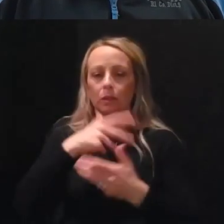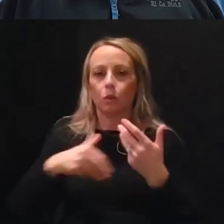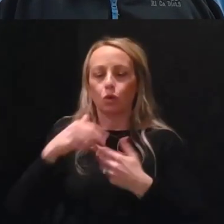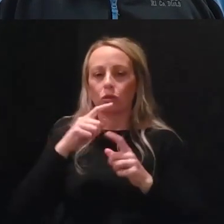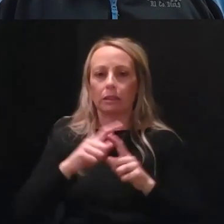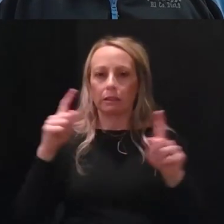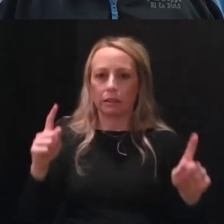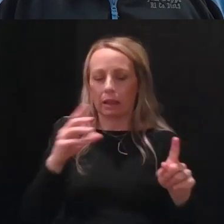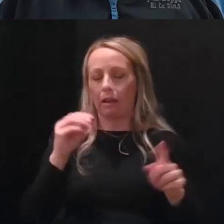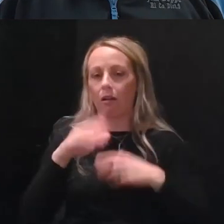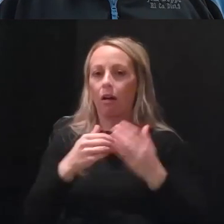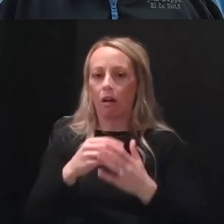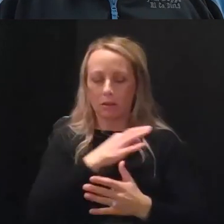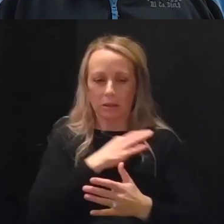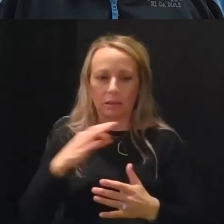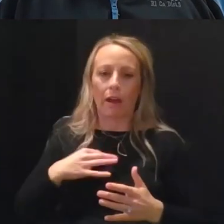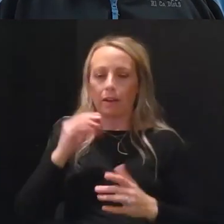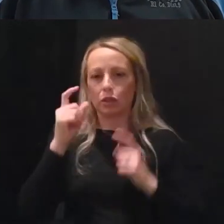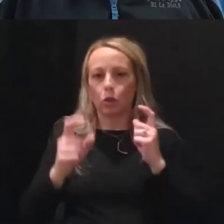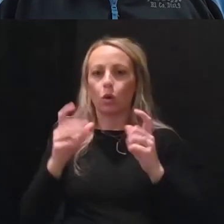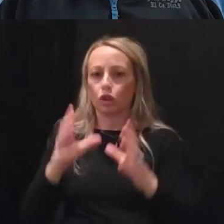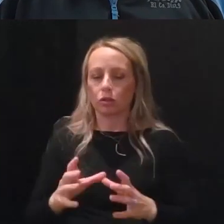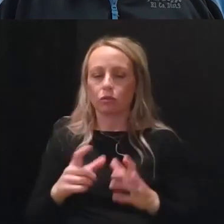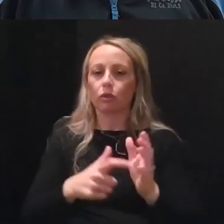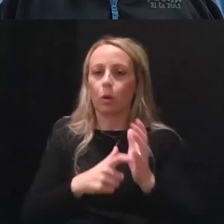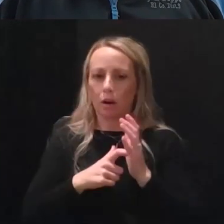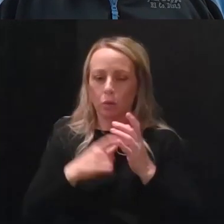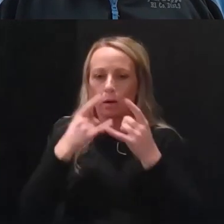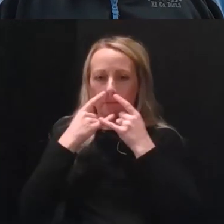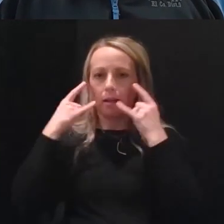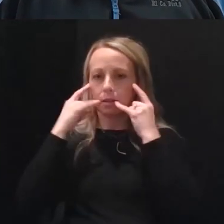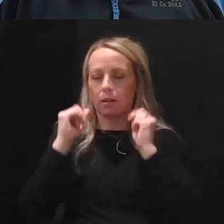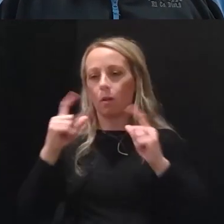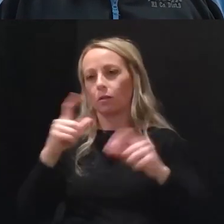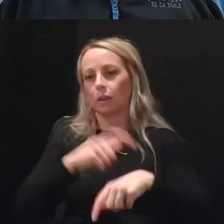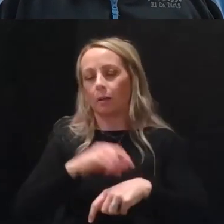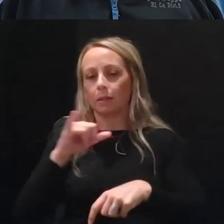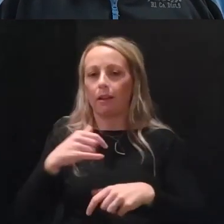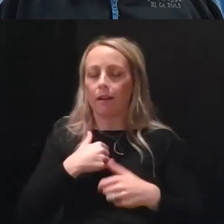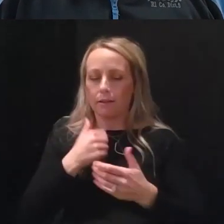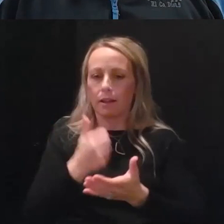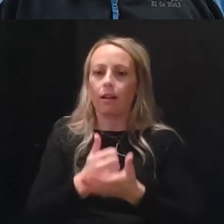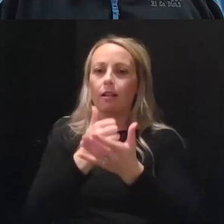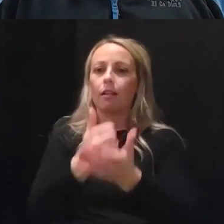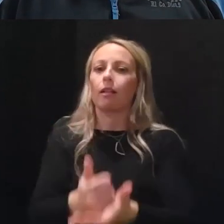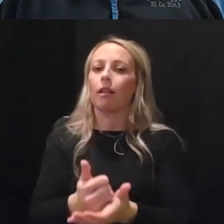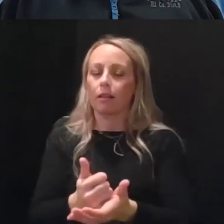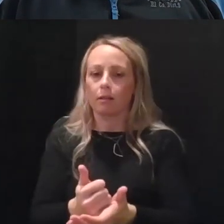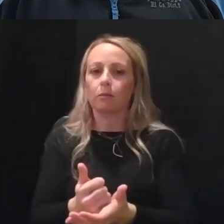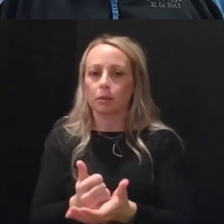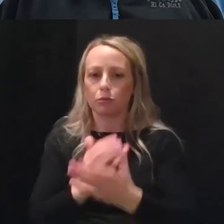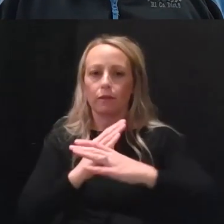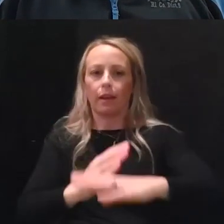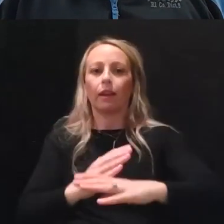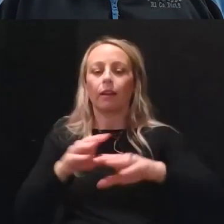staff and donors are required to wear masks at all times. So that has helped in preventing the spread